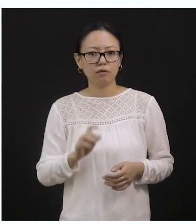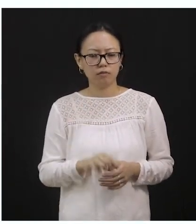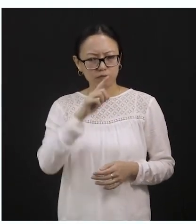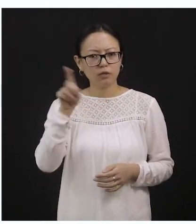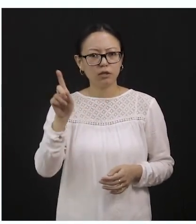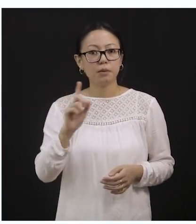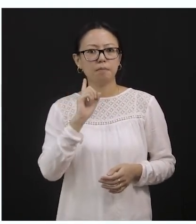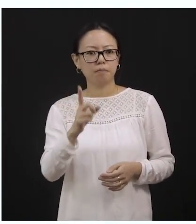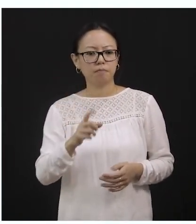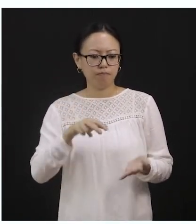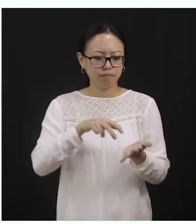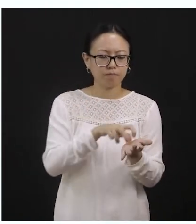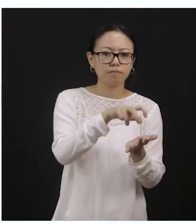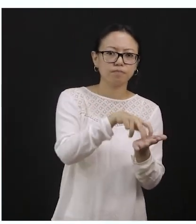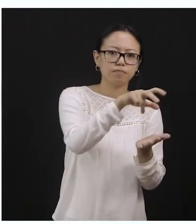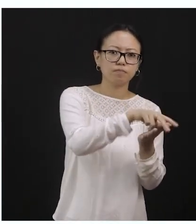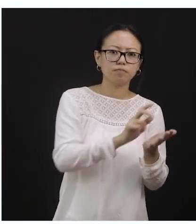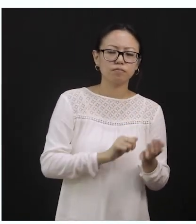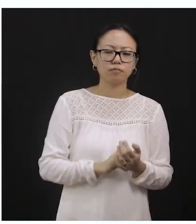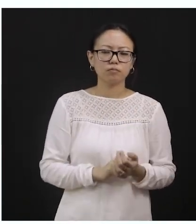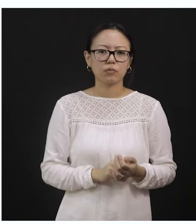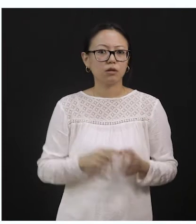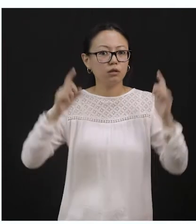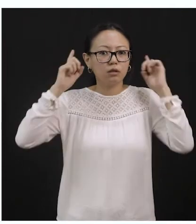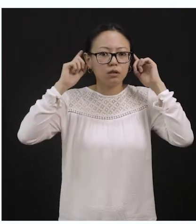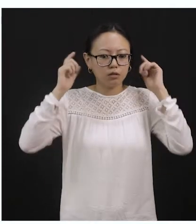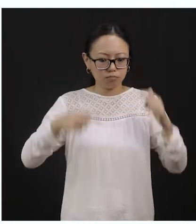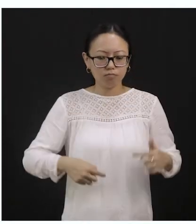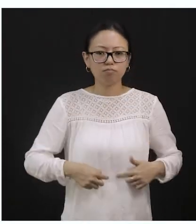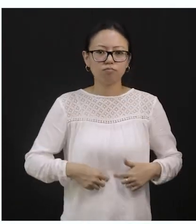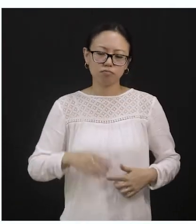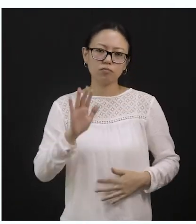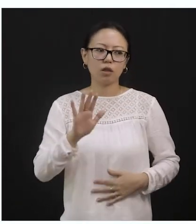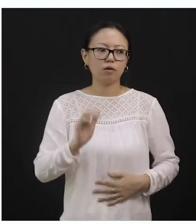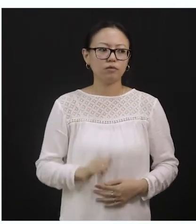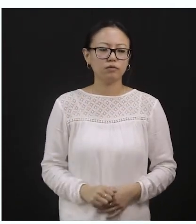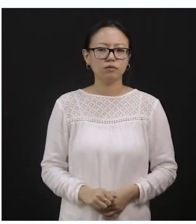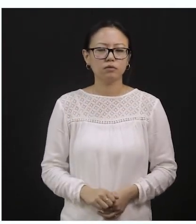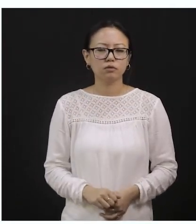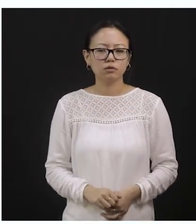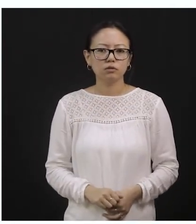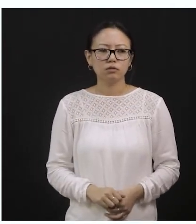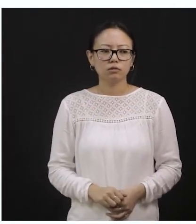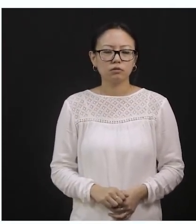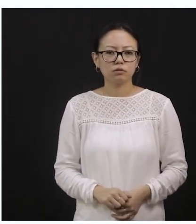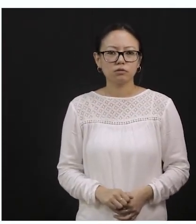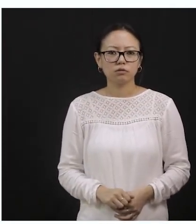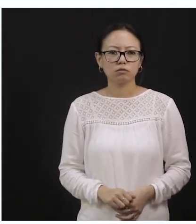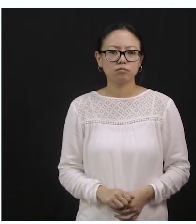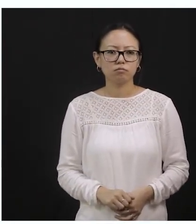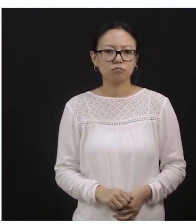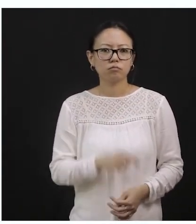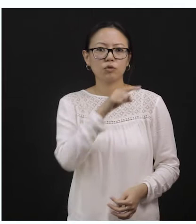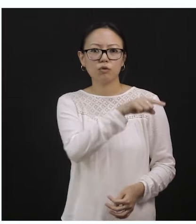interesting, right? Look at the picture here. So they have ears here, all right? And then grasshoppers can also